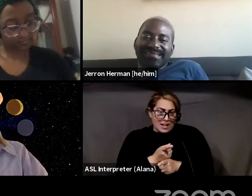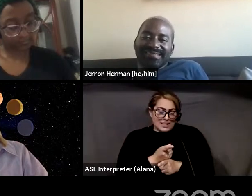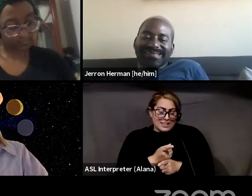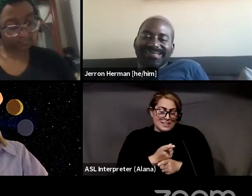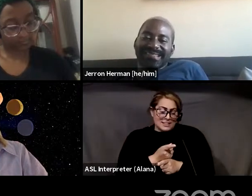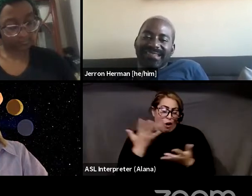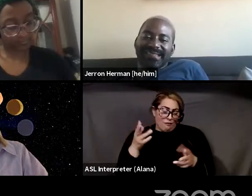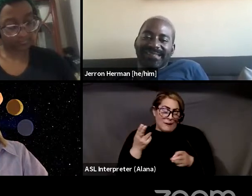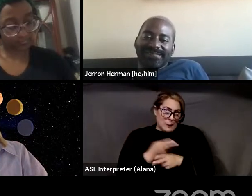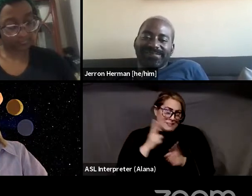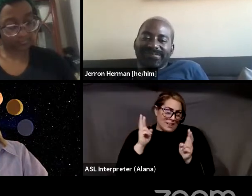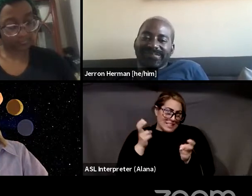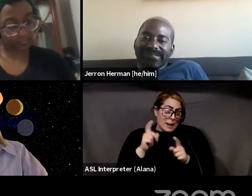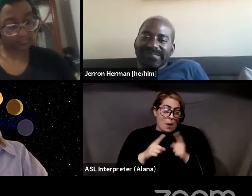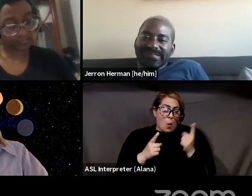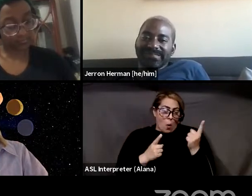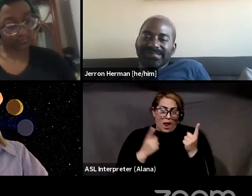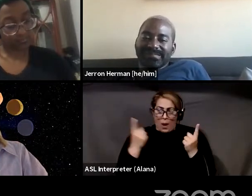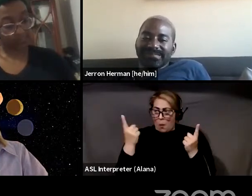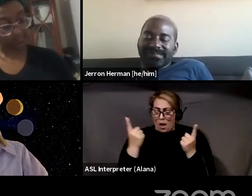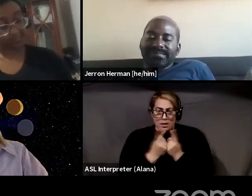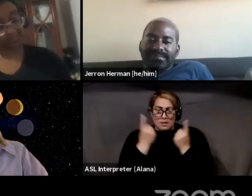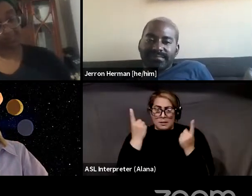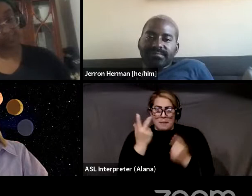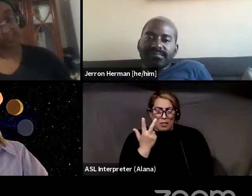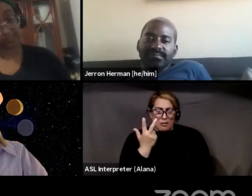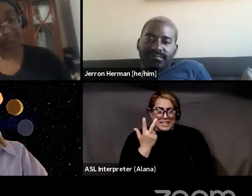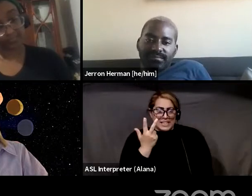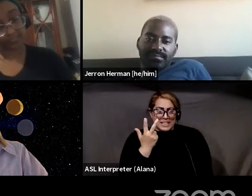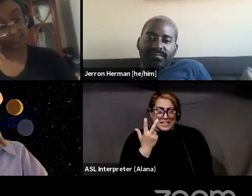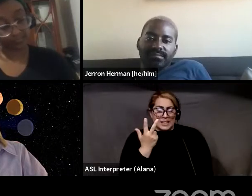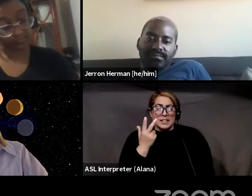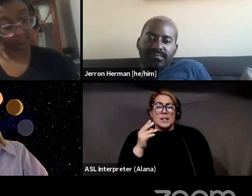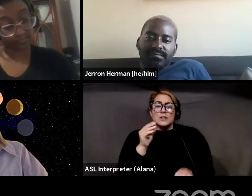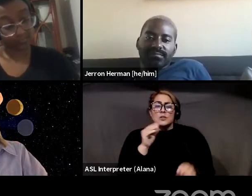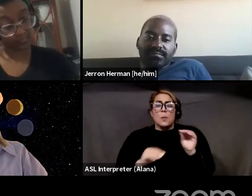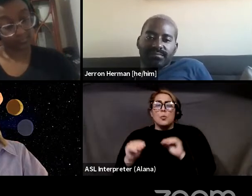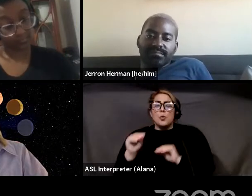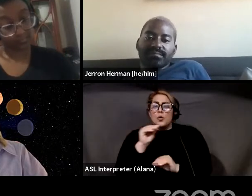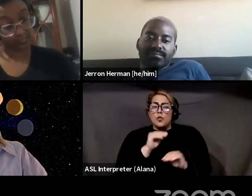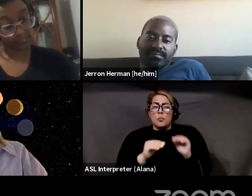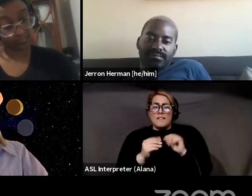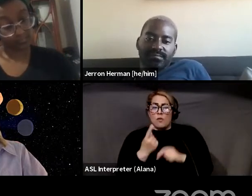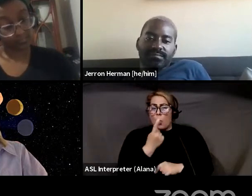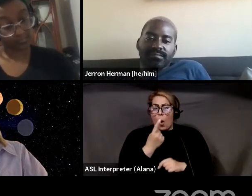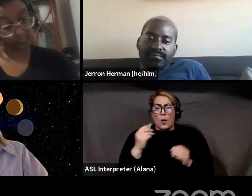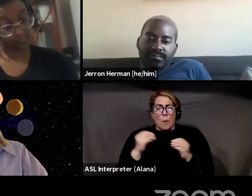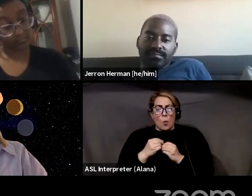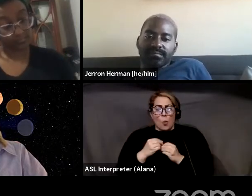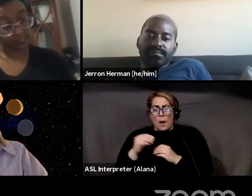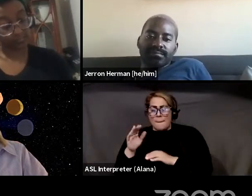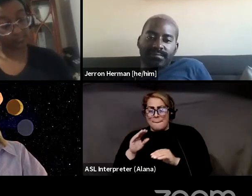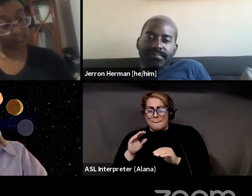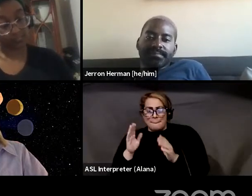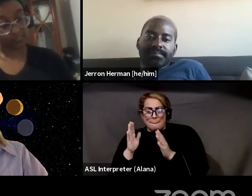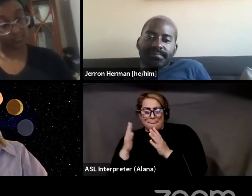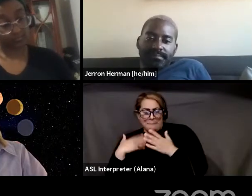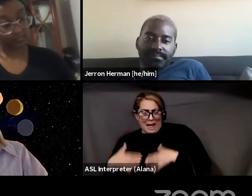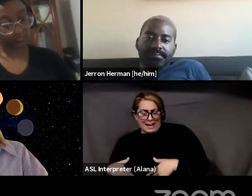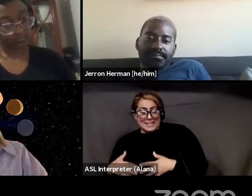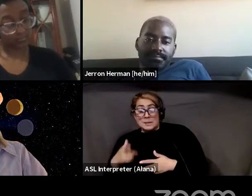uniquely created by 2 or more bodies together? Because you cannot create that movement